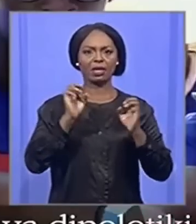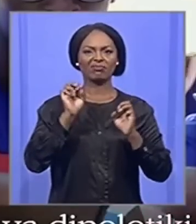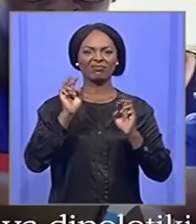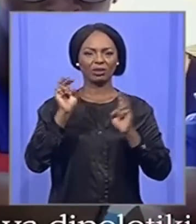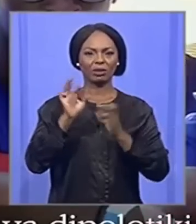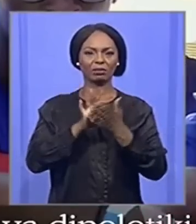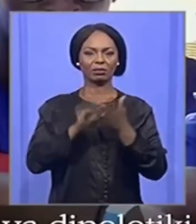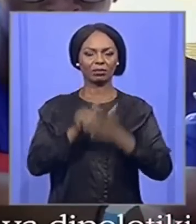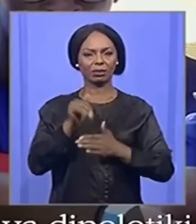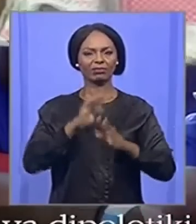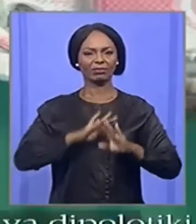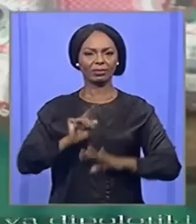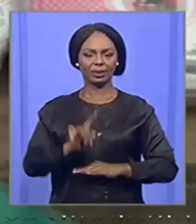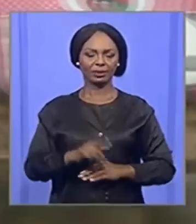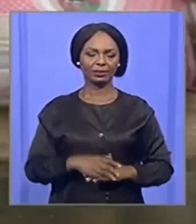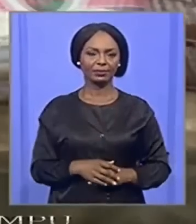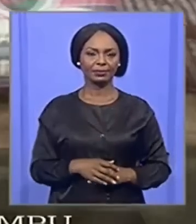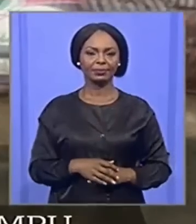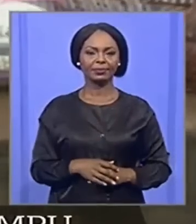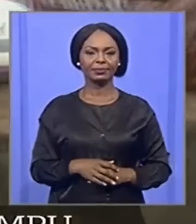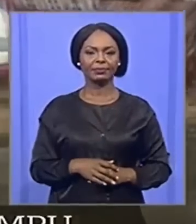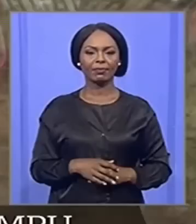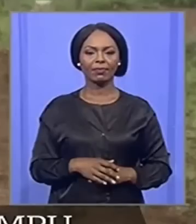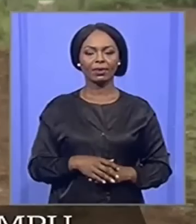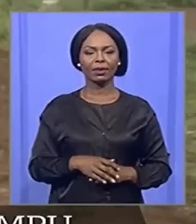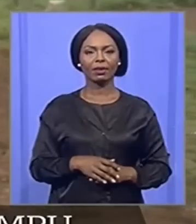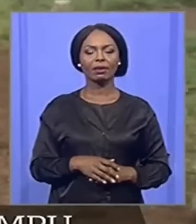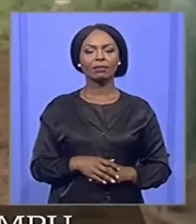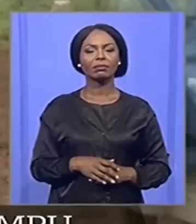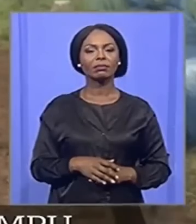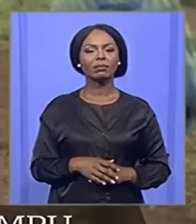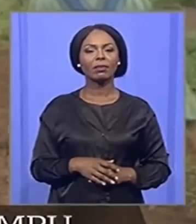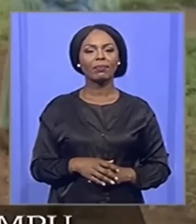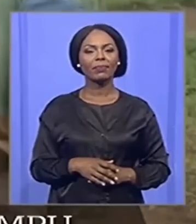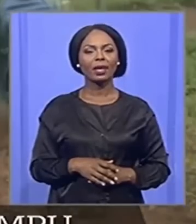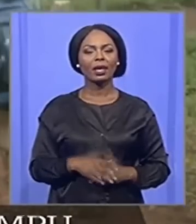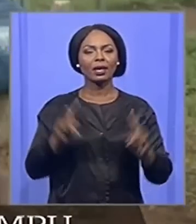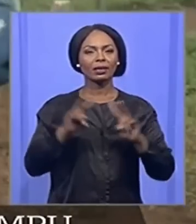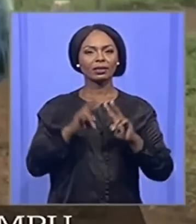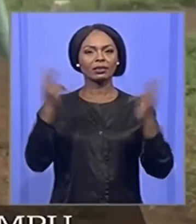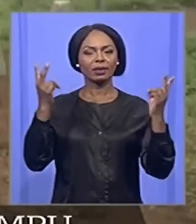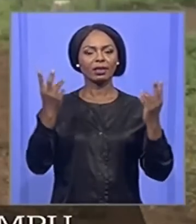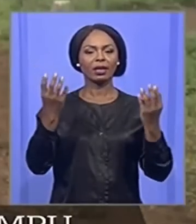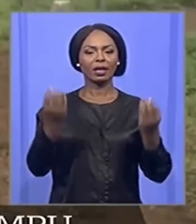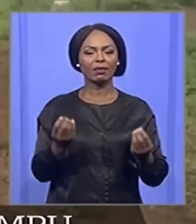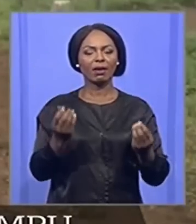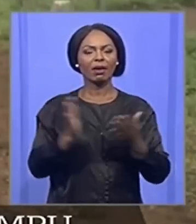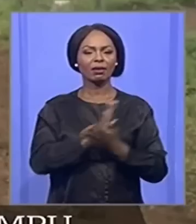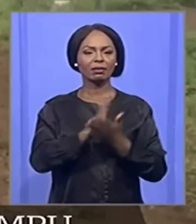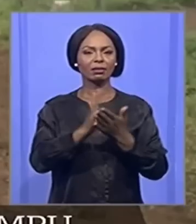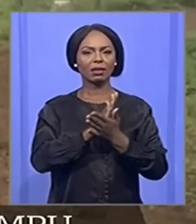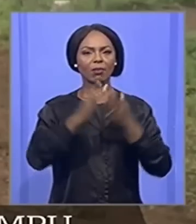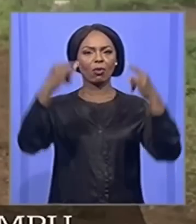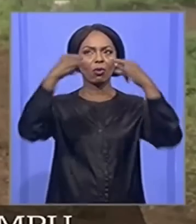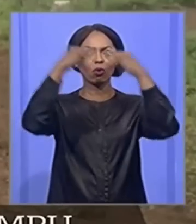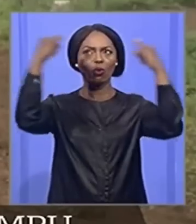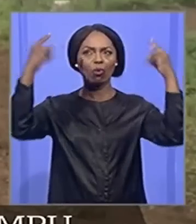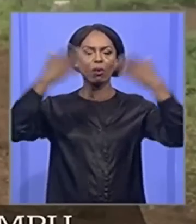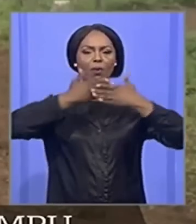ena. The needs are different. Others do not have roofs. Others do not